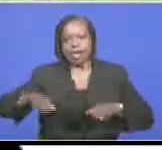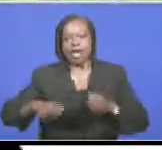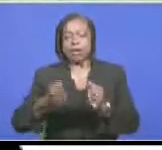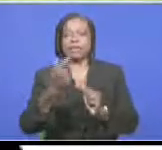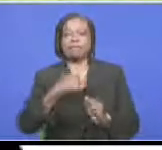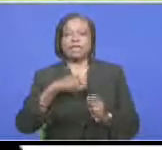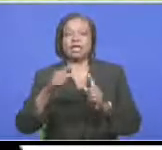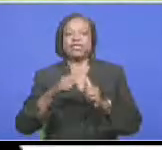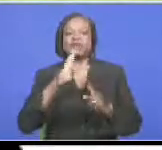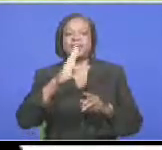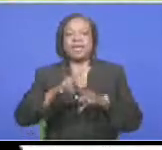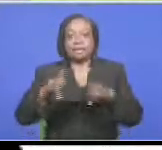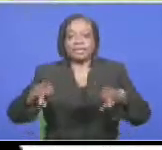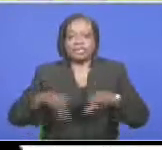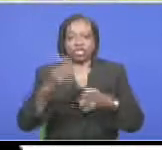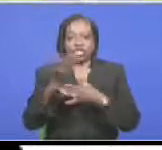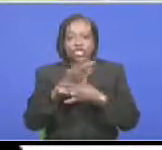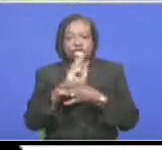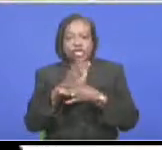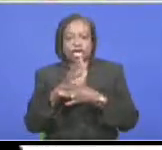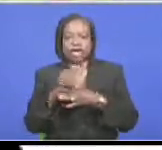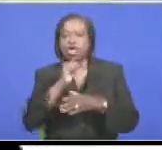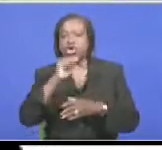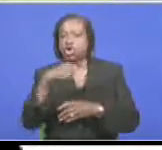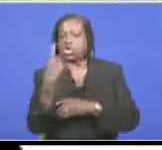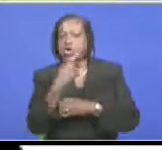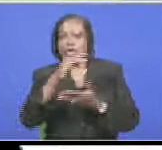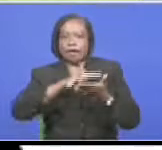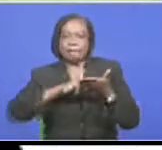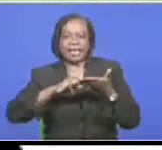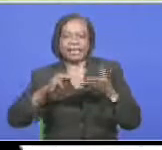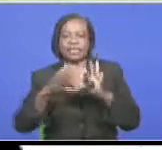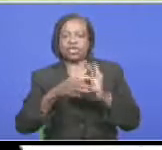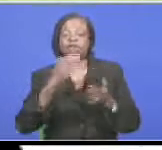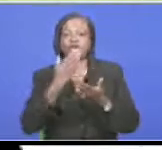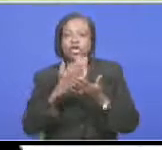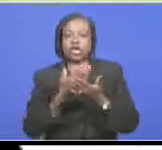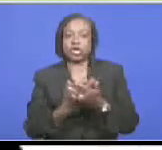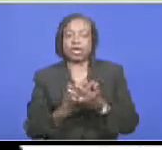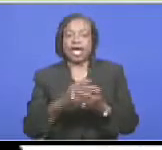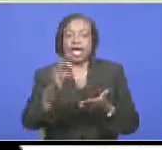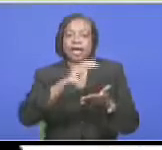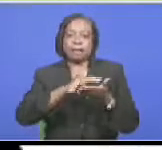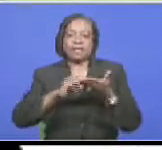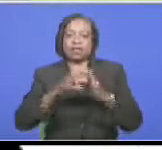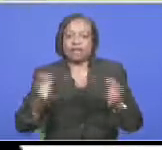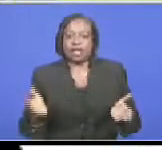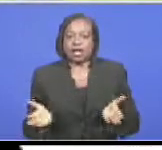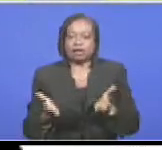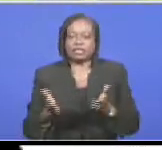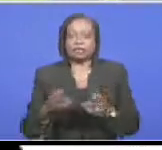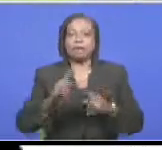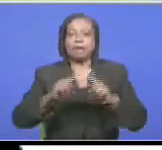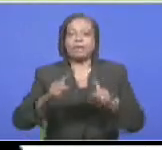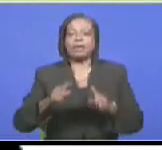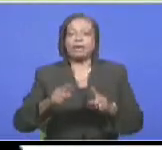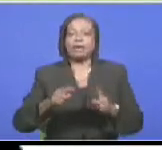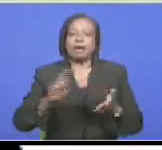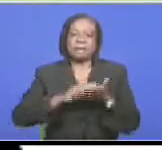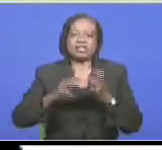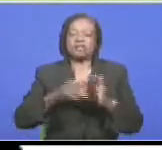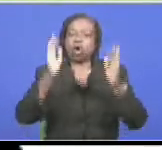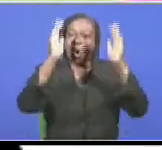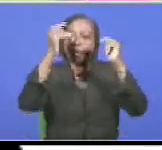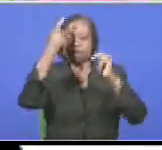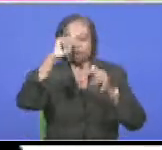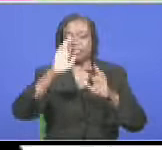to be in a position to share not only a message of good and a message of encouragement, but a message of hope for the